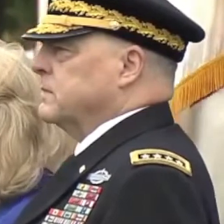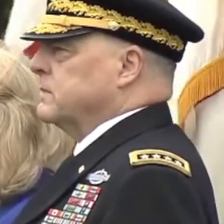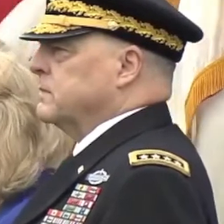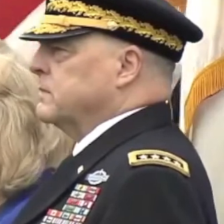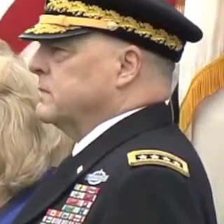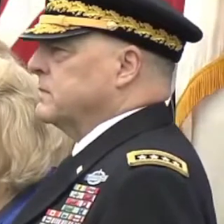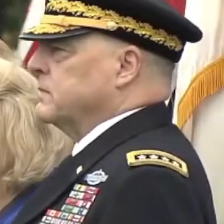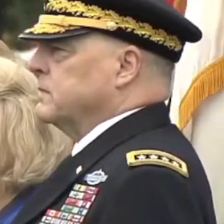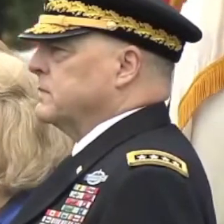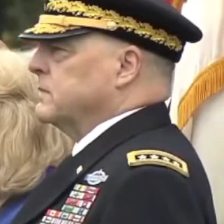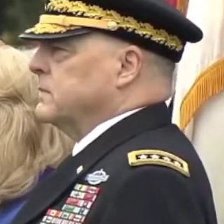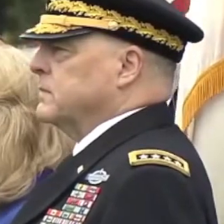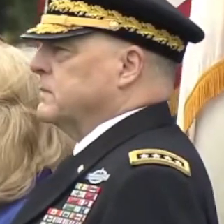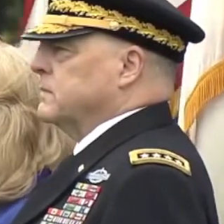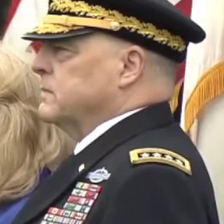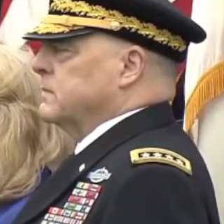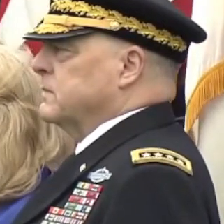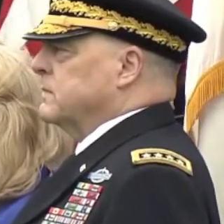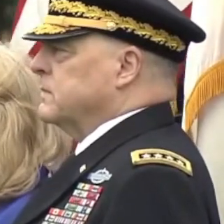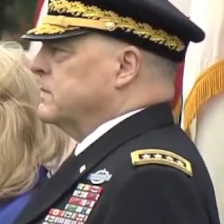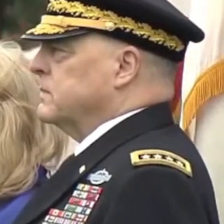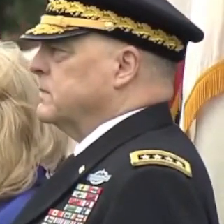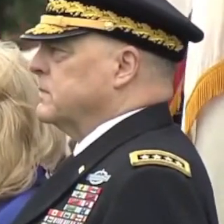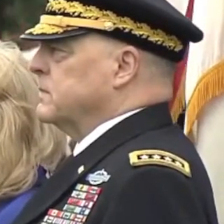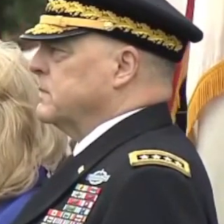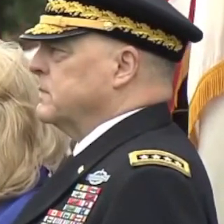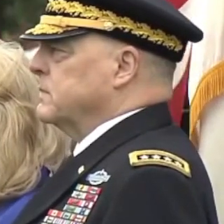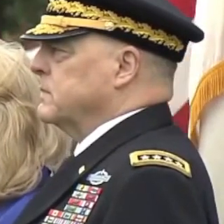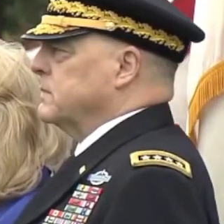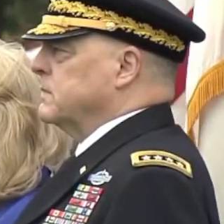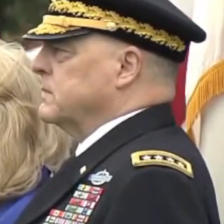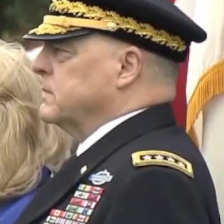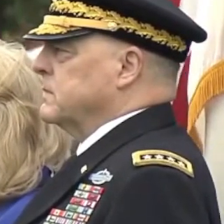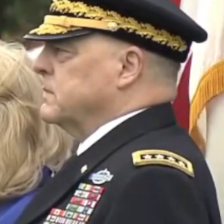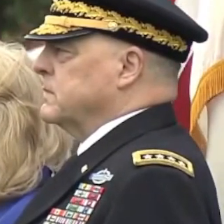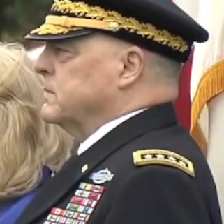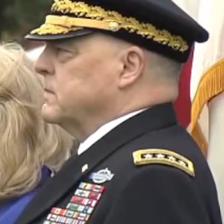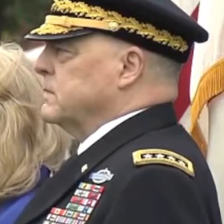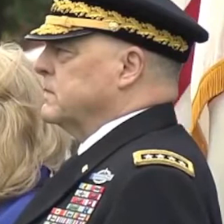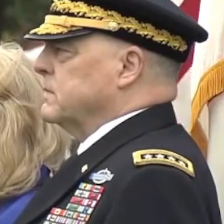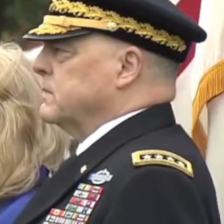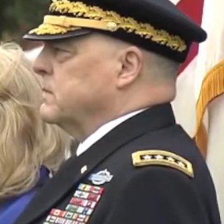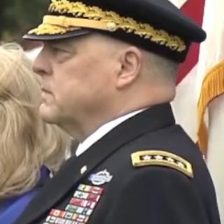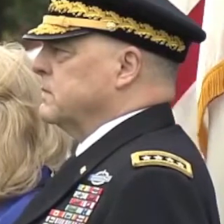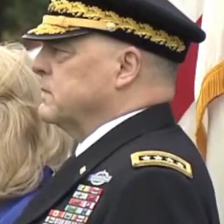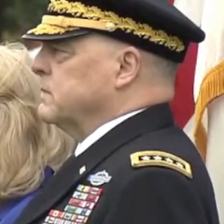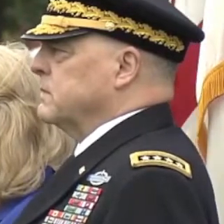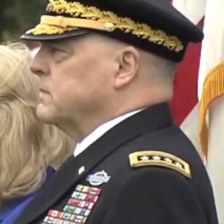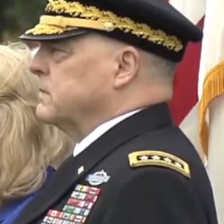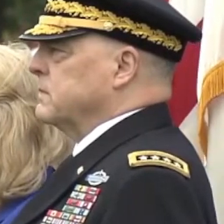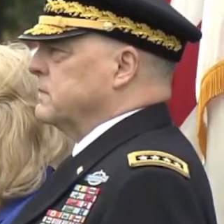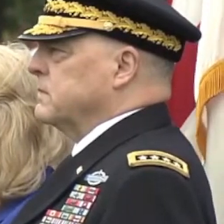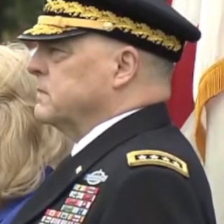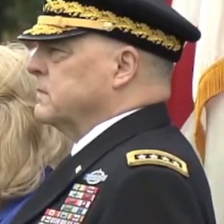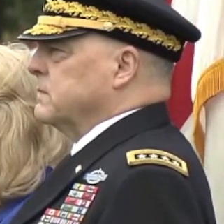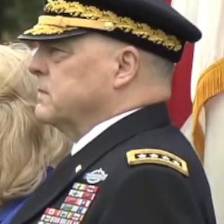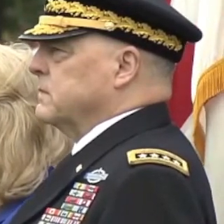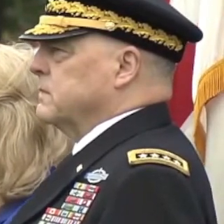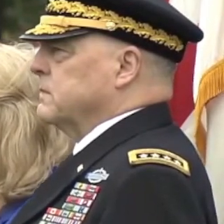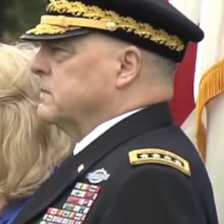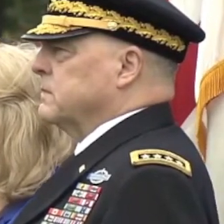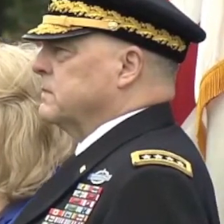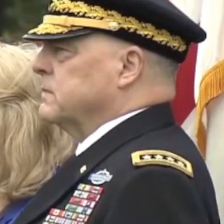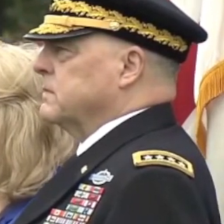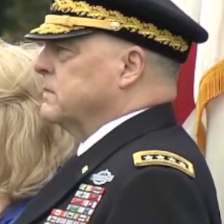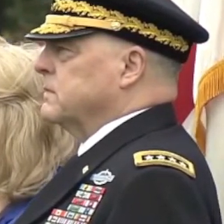unconditional commitment to the values cherished within the military community. This dedication was further displayed in her support of the Red Cross service